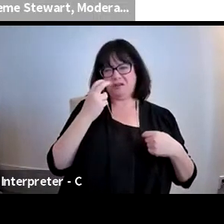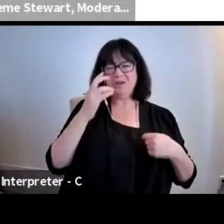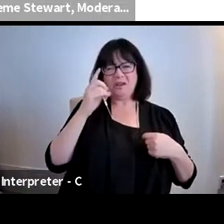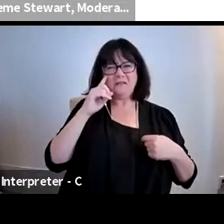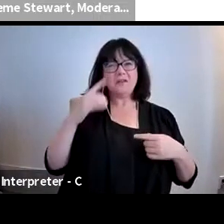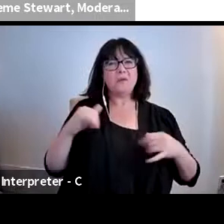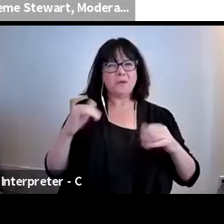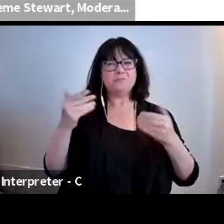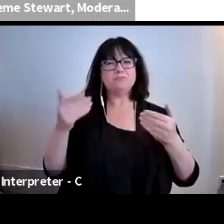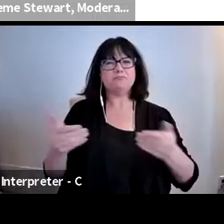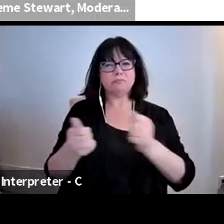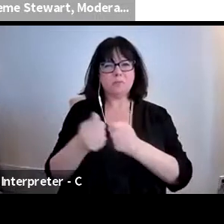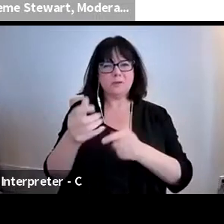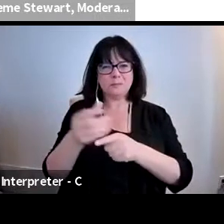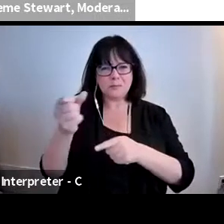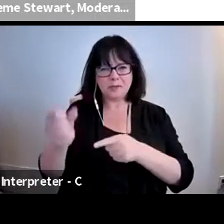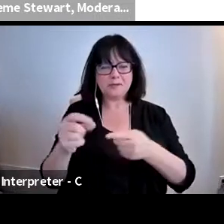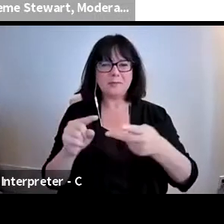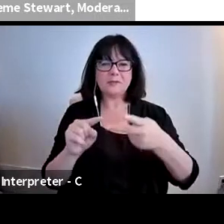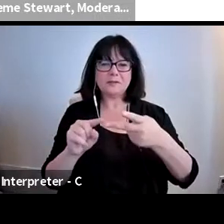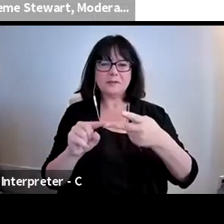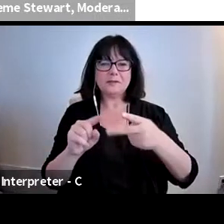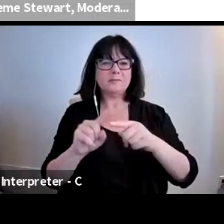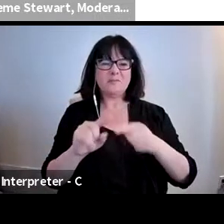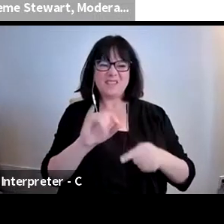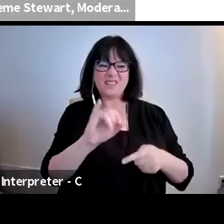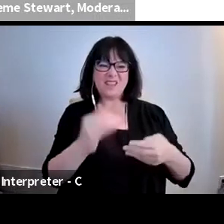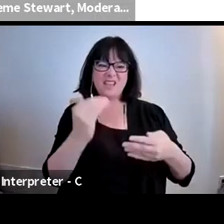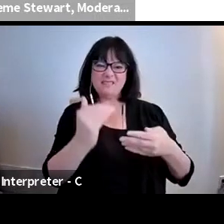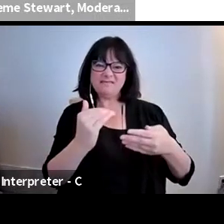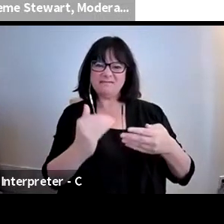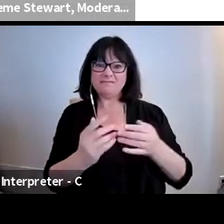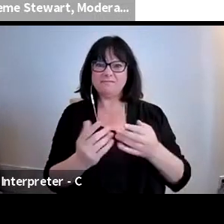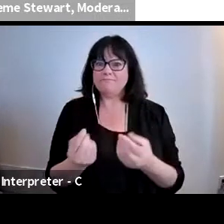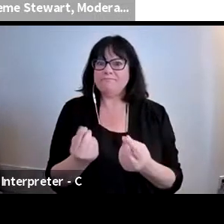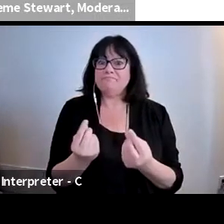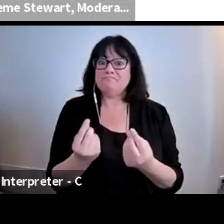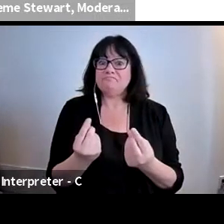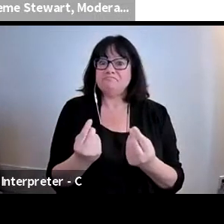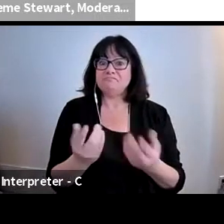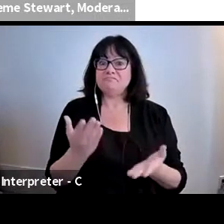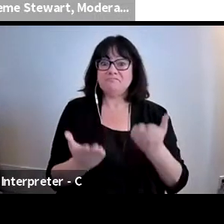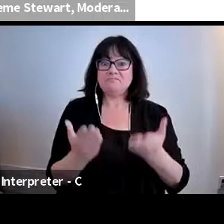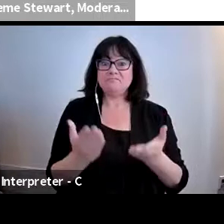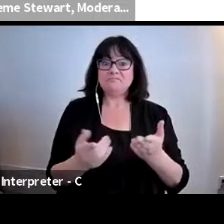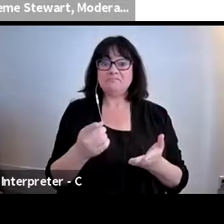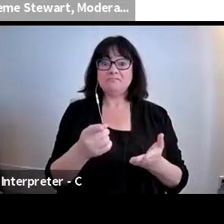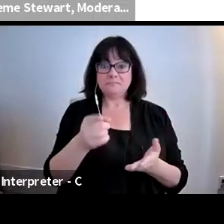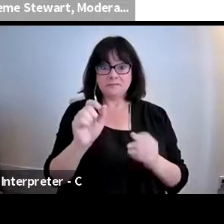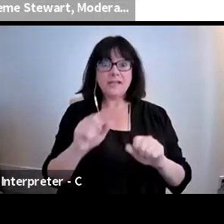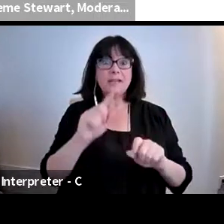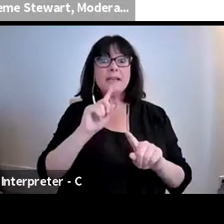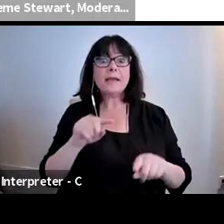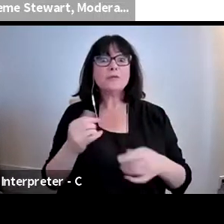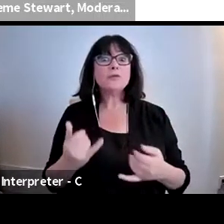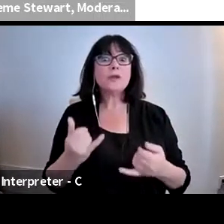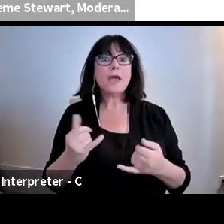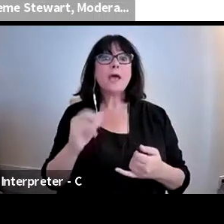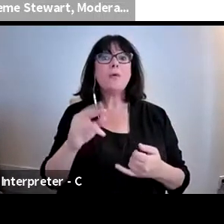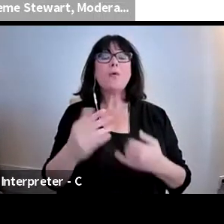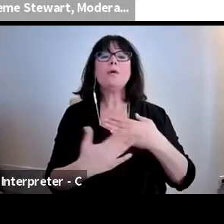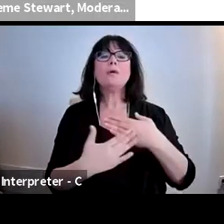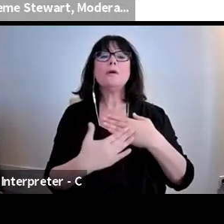time being. So I'm wondering if the provost could either answer those questions now or let us know how we could get the answers to